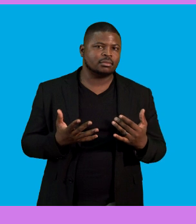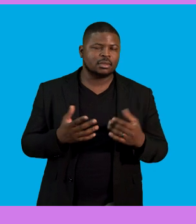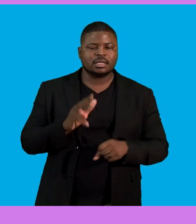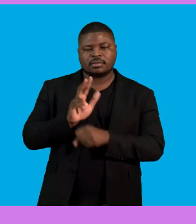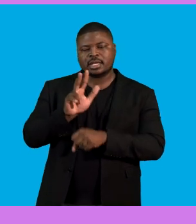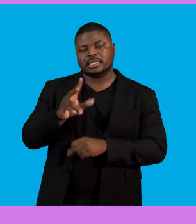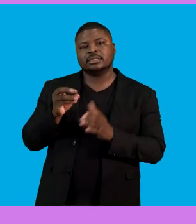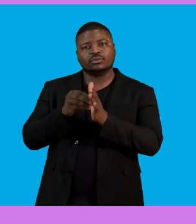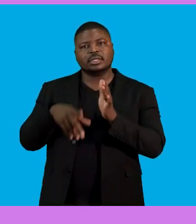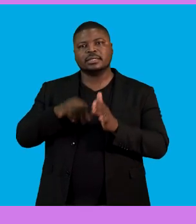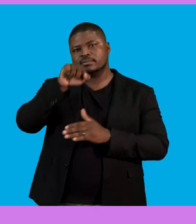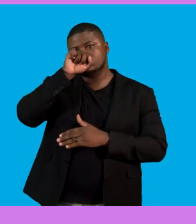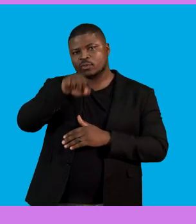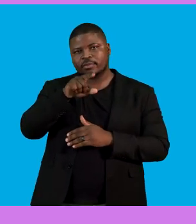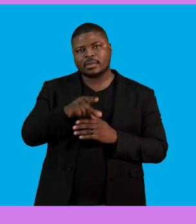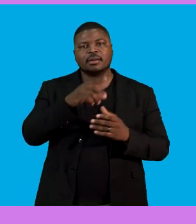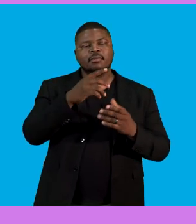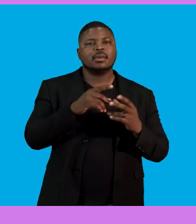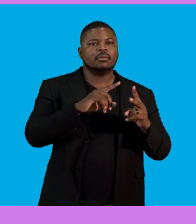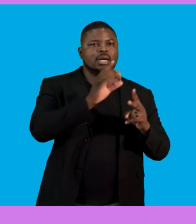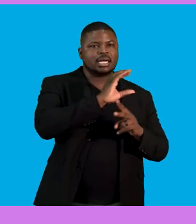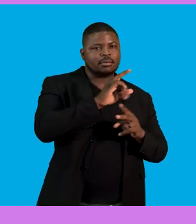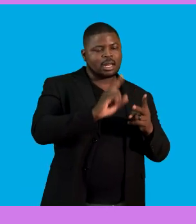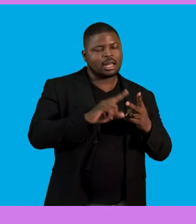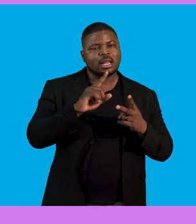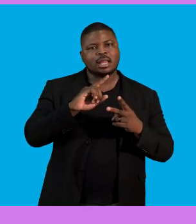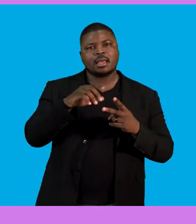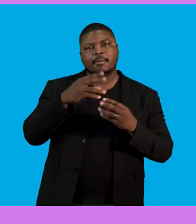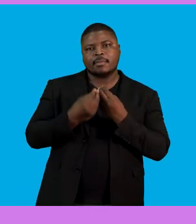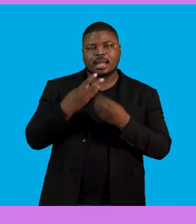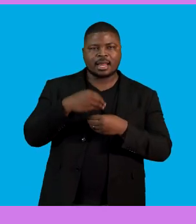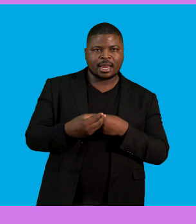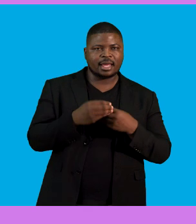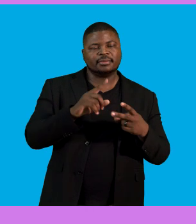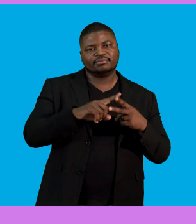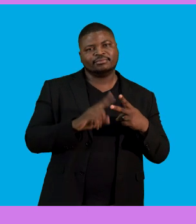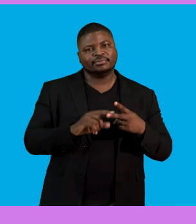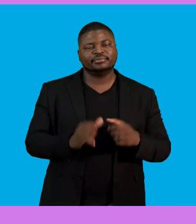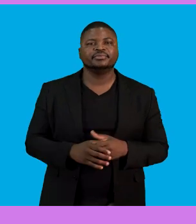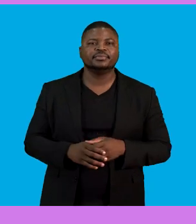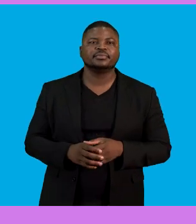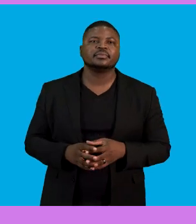we have 18 learners that liked the caramel and the banana flavor.